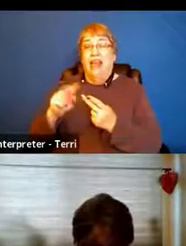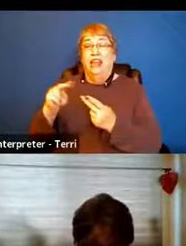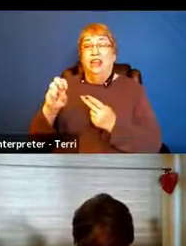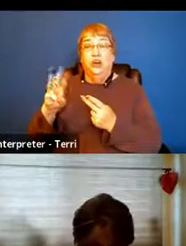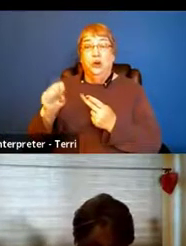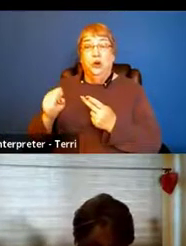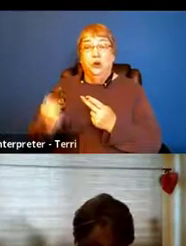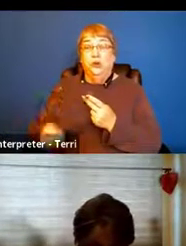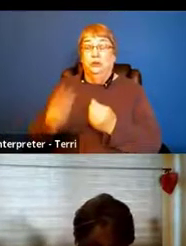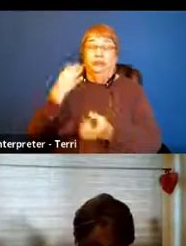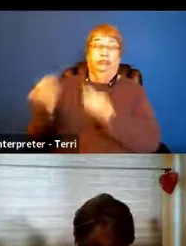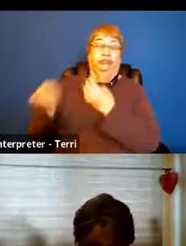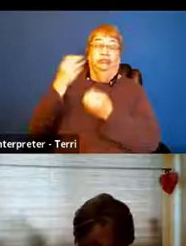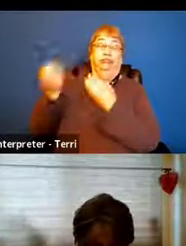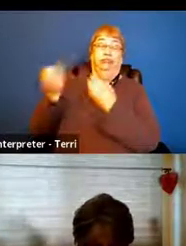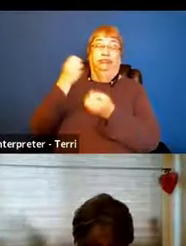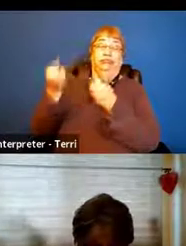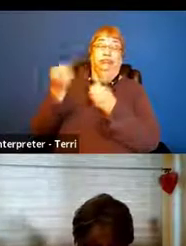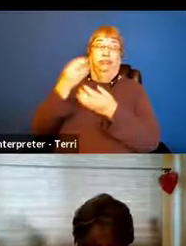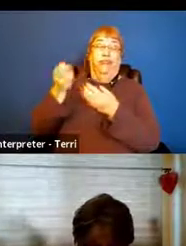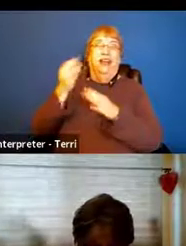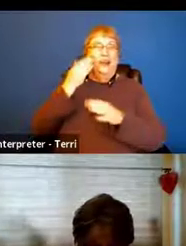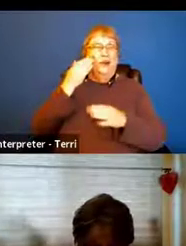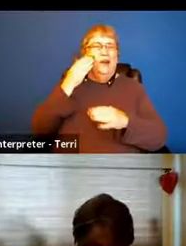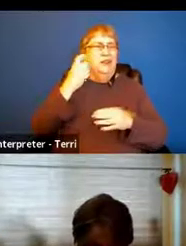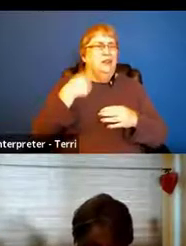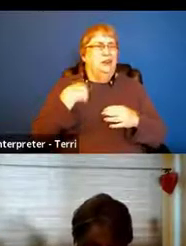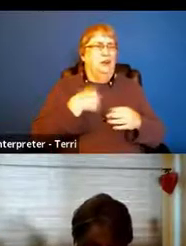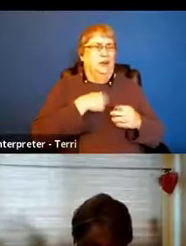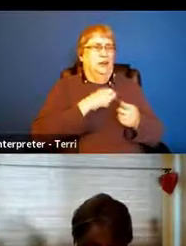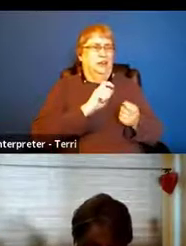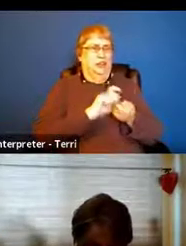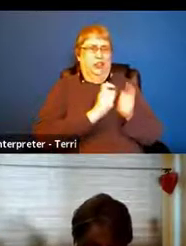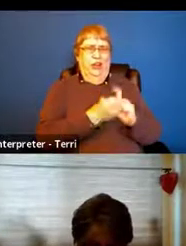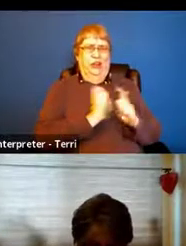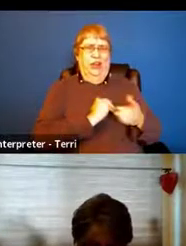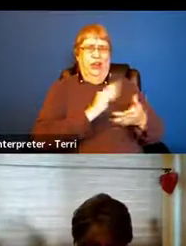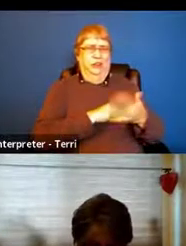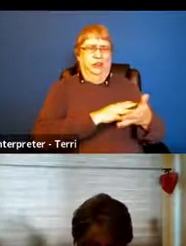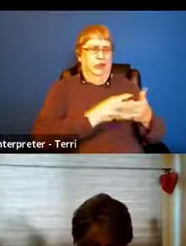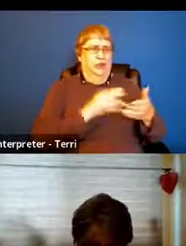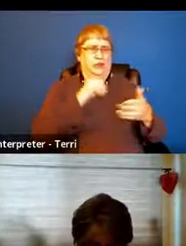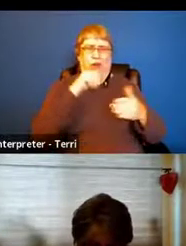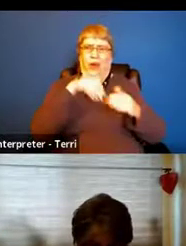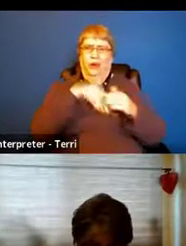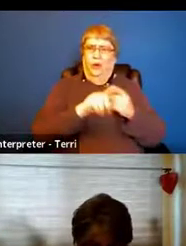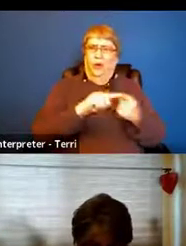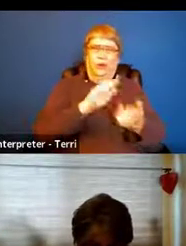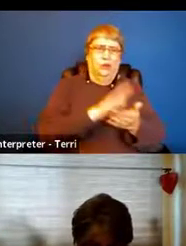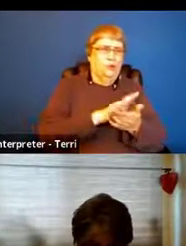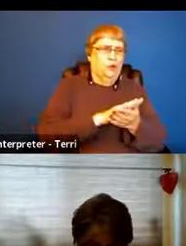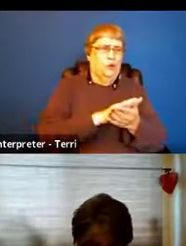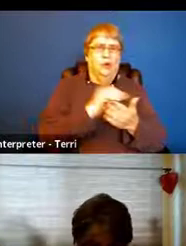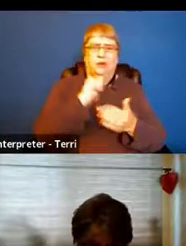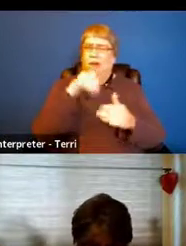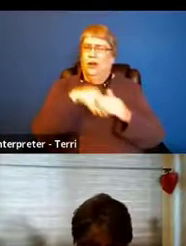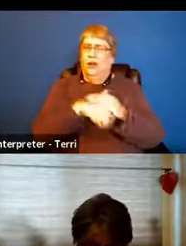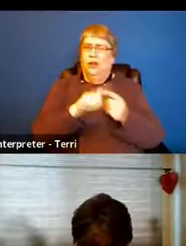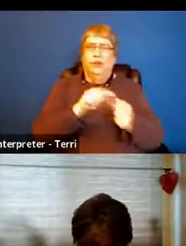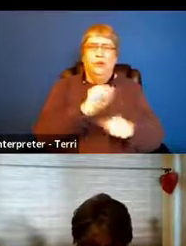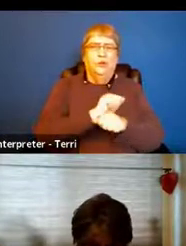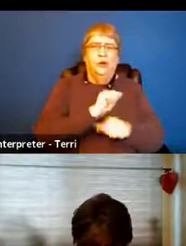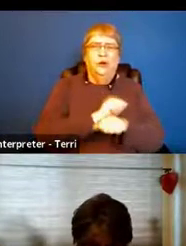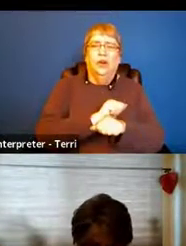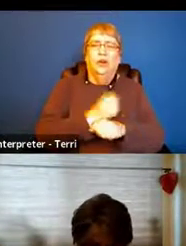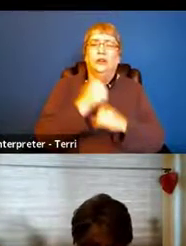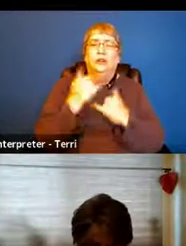bit about because with change in routines, you know, folks aren't traditionally going into school right now or going into the workplace as much. And so more time is being spent